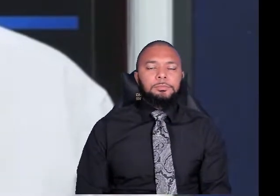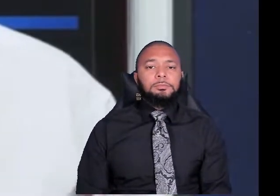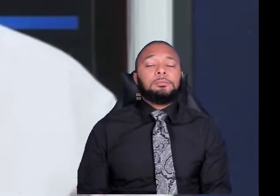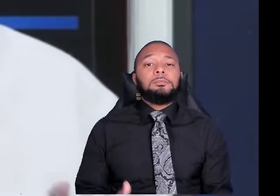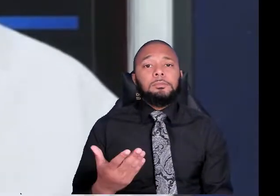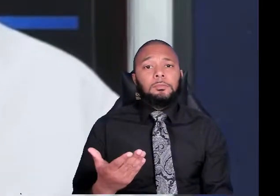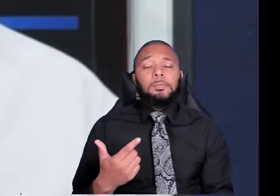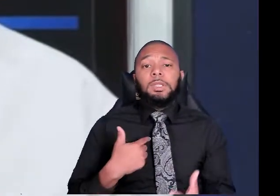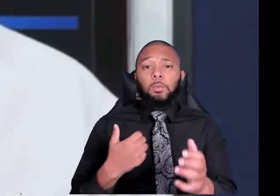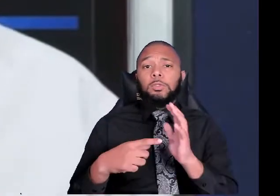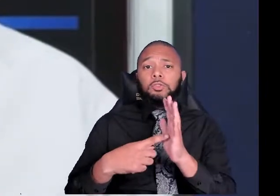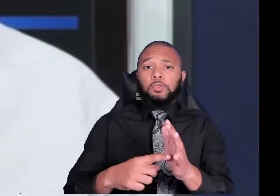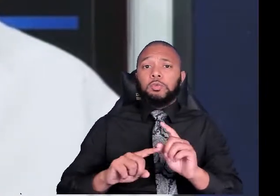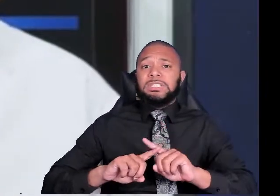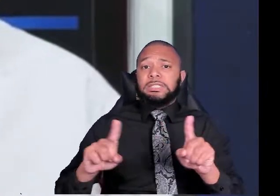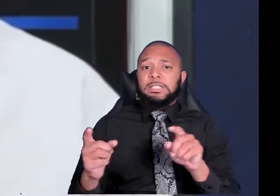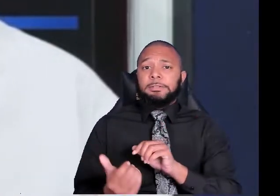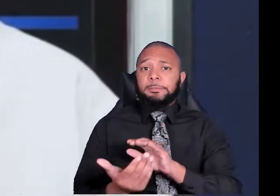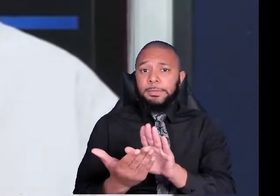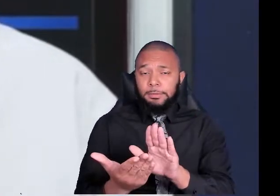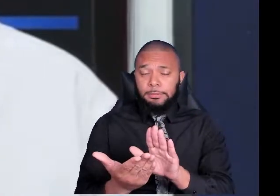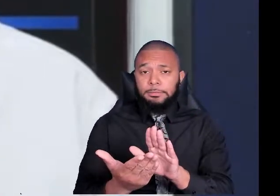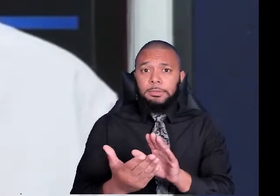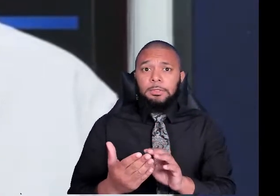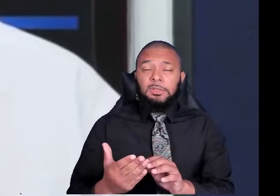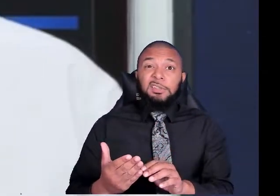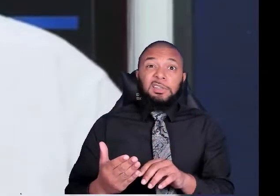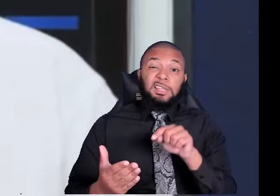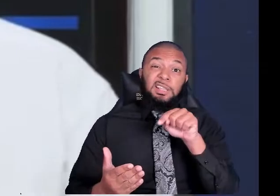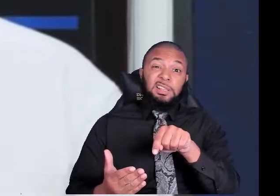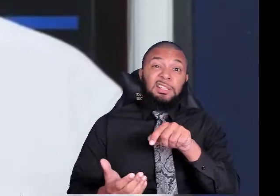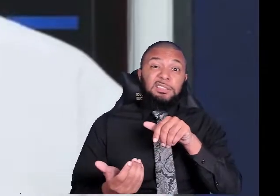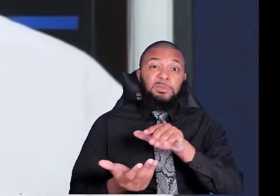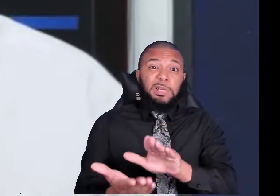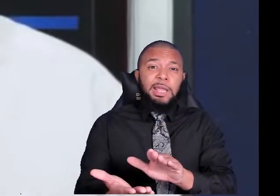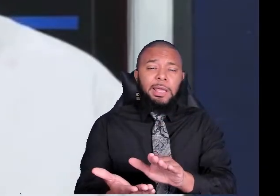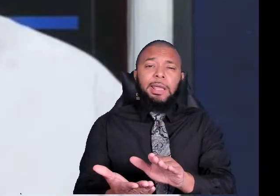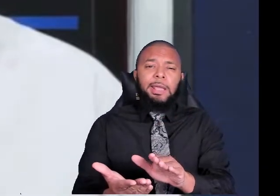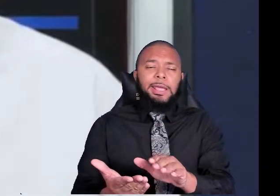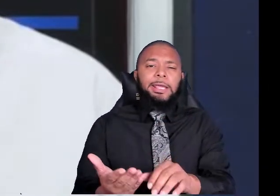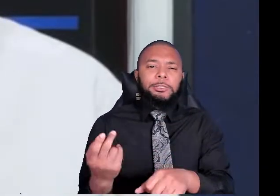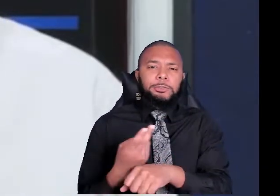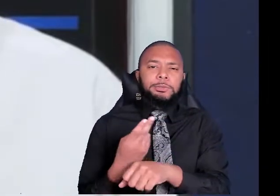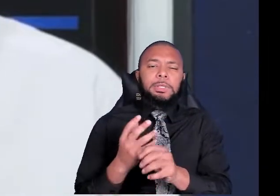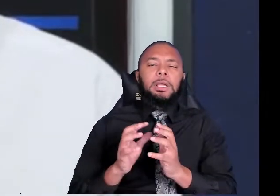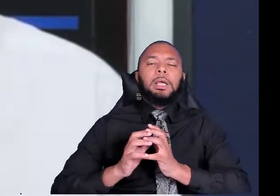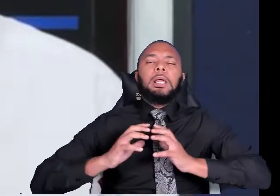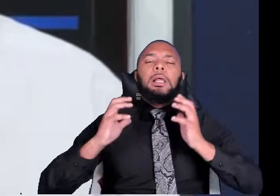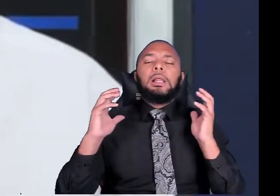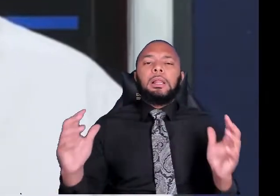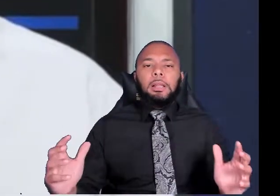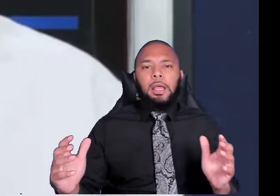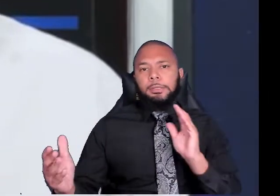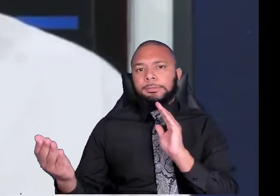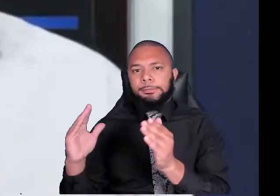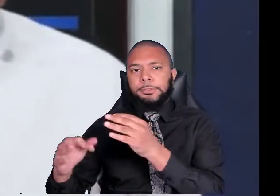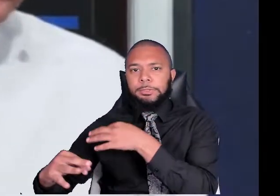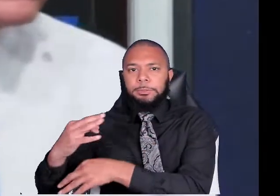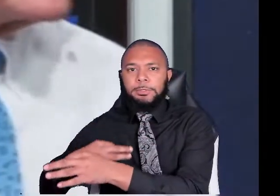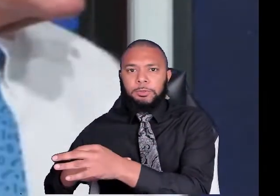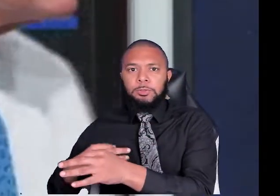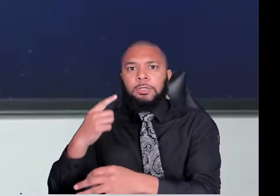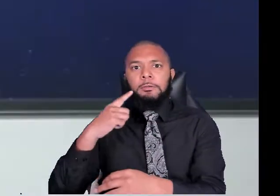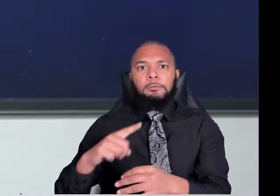Okay, I'd like to show you a different method that is probably used a lot more than the substitution method for solving a system